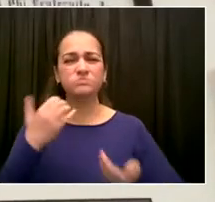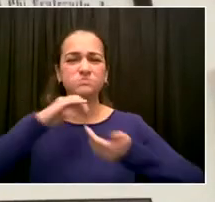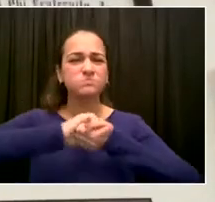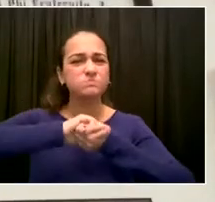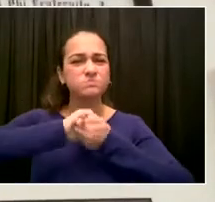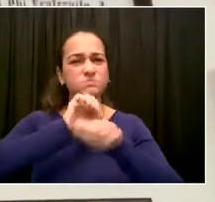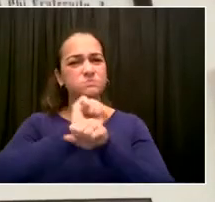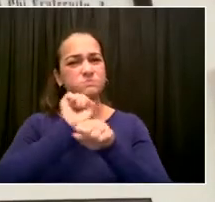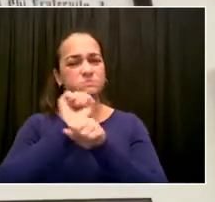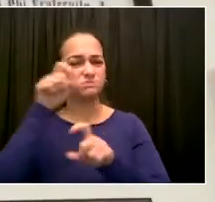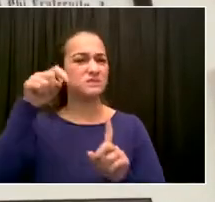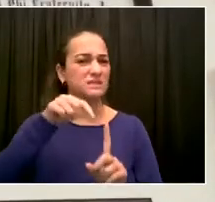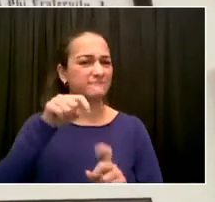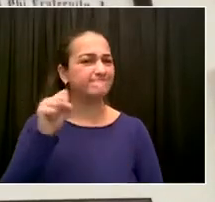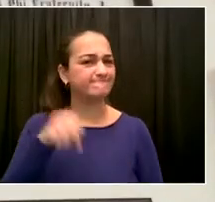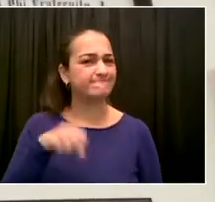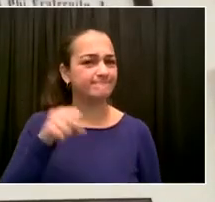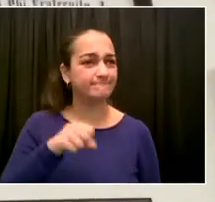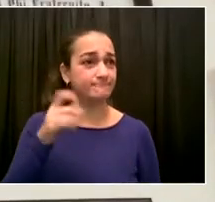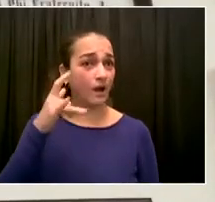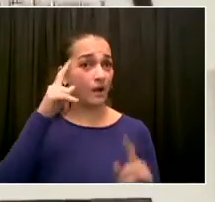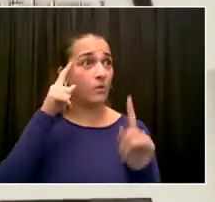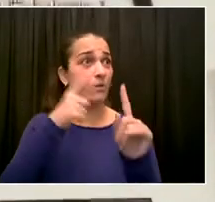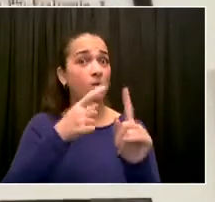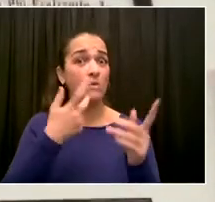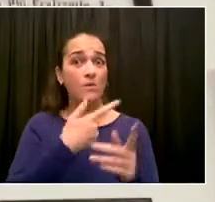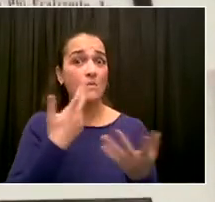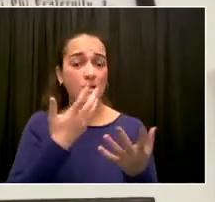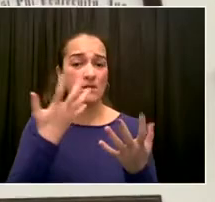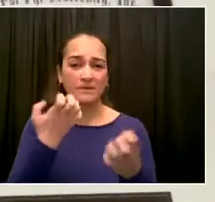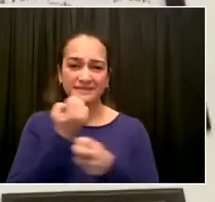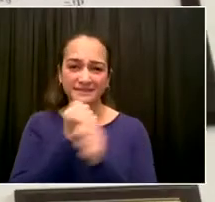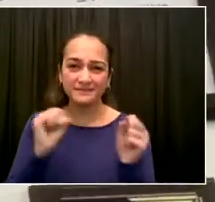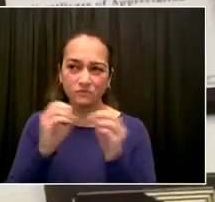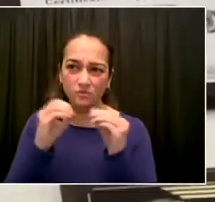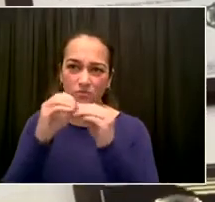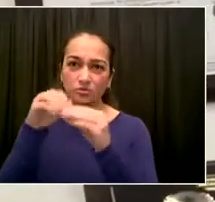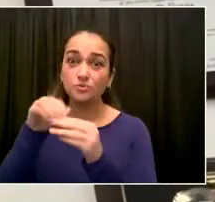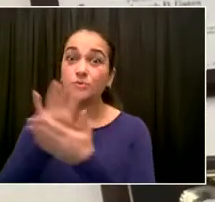also really want to thank the school safety agents. I think what's important to note is that,